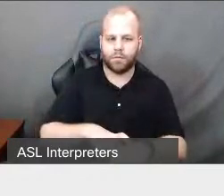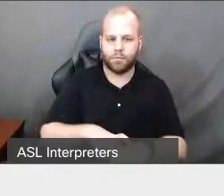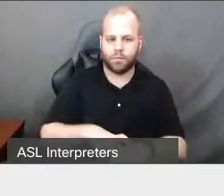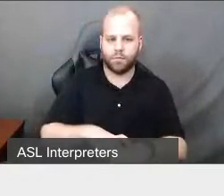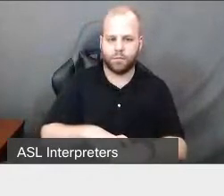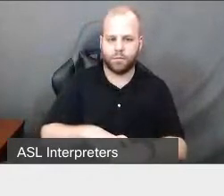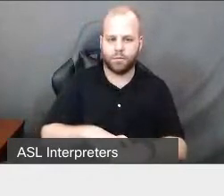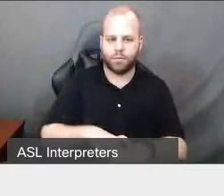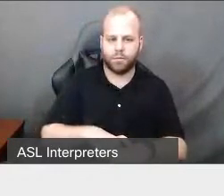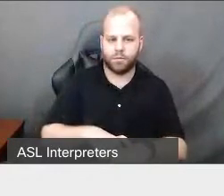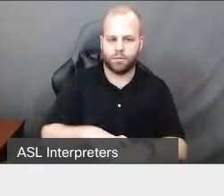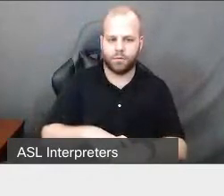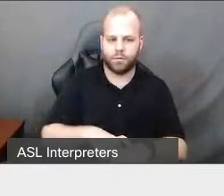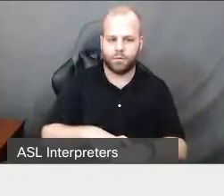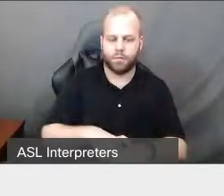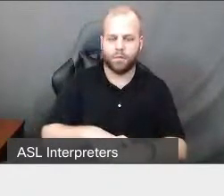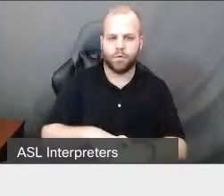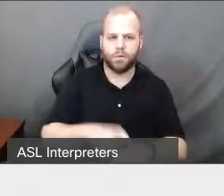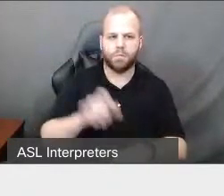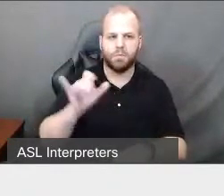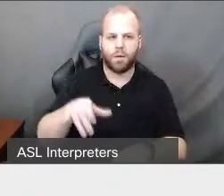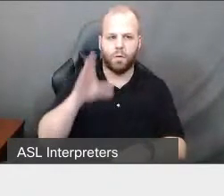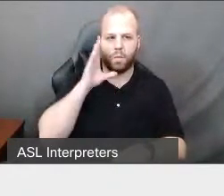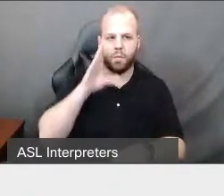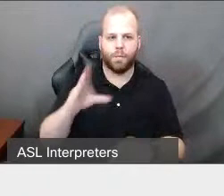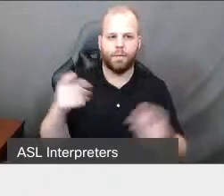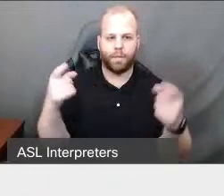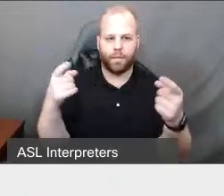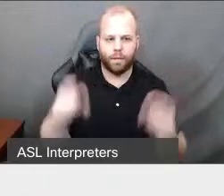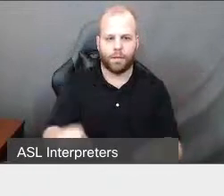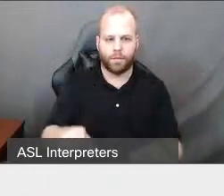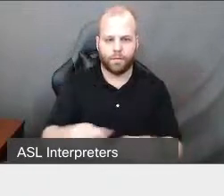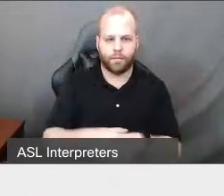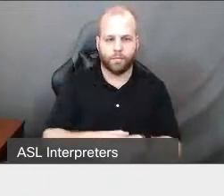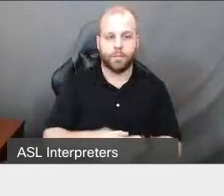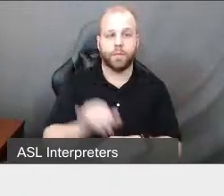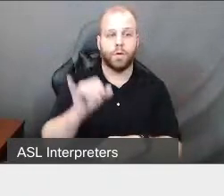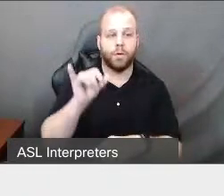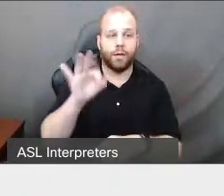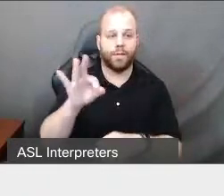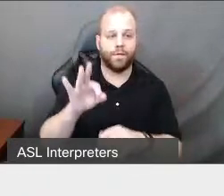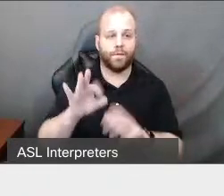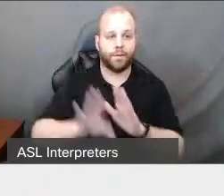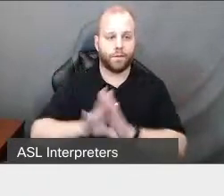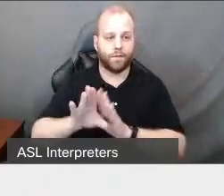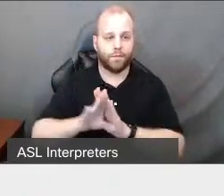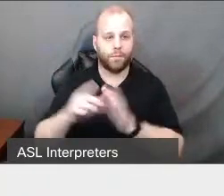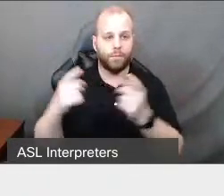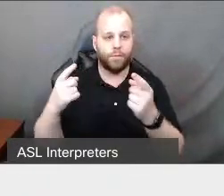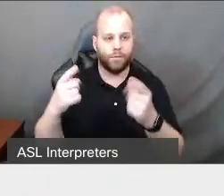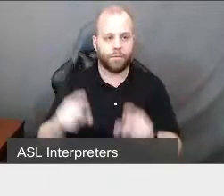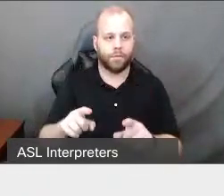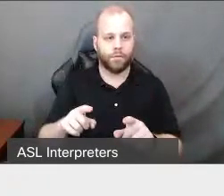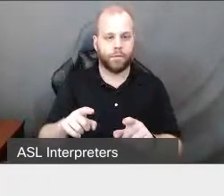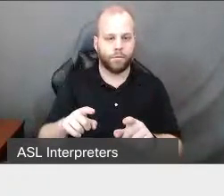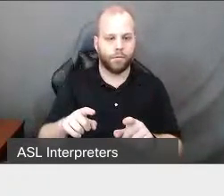presented, if that should take place. Certainly, any development in an existing area, I think it is wise that all parties do try